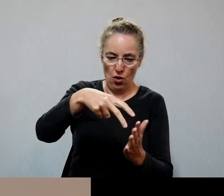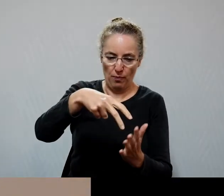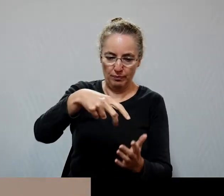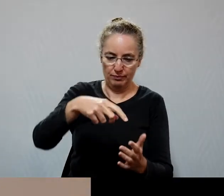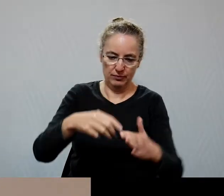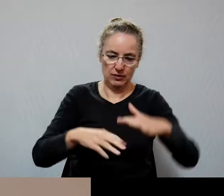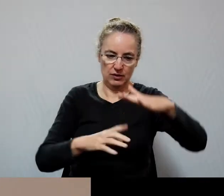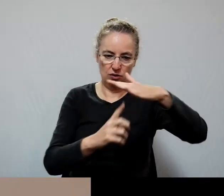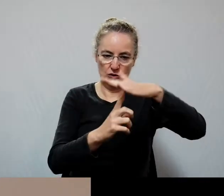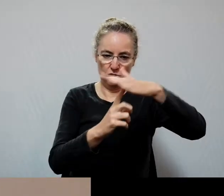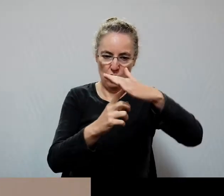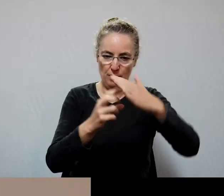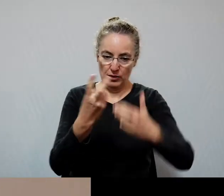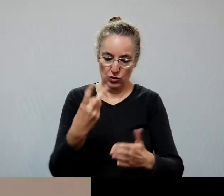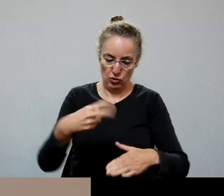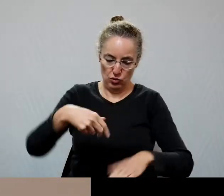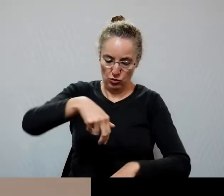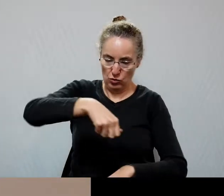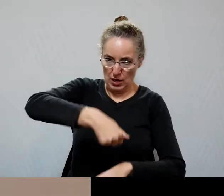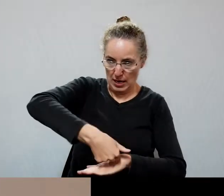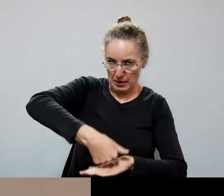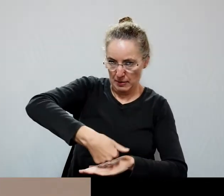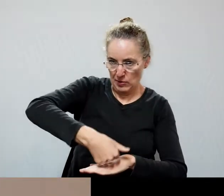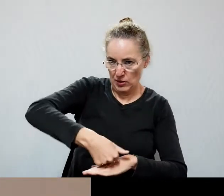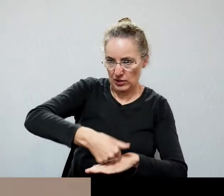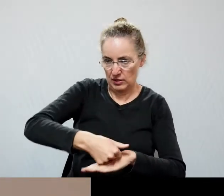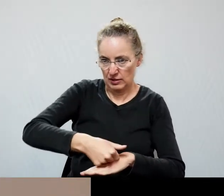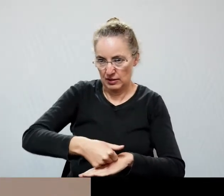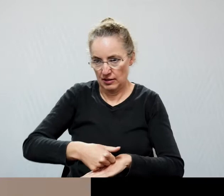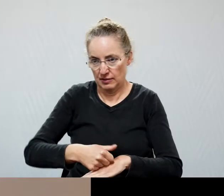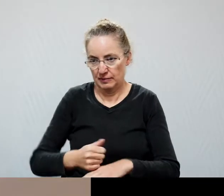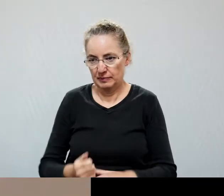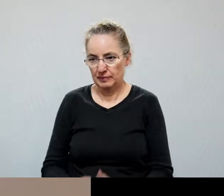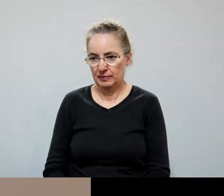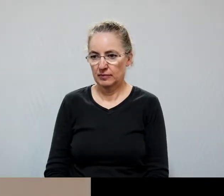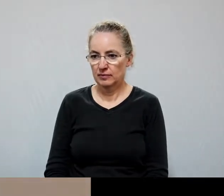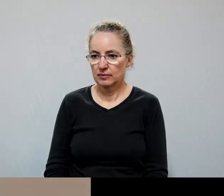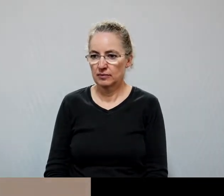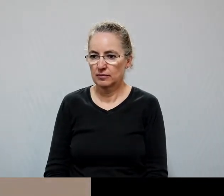hole, out the second hole, and again at the bottom 2 holes.